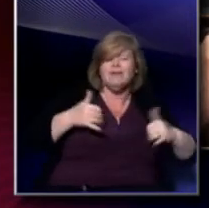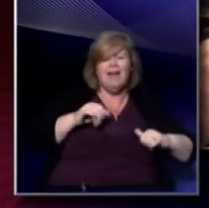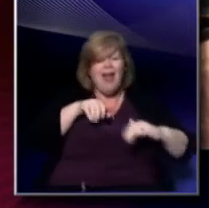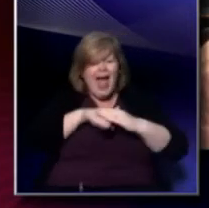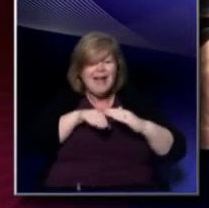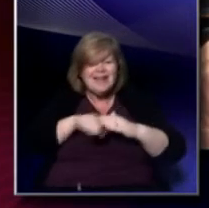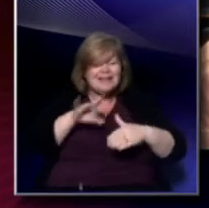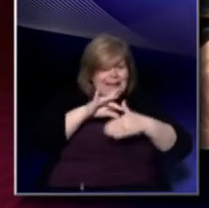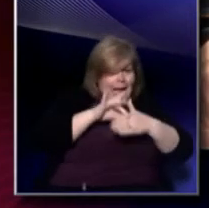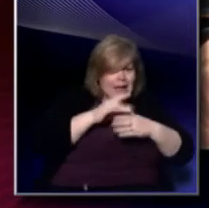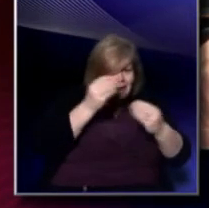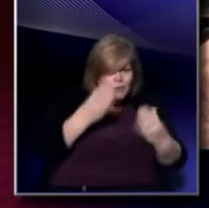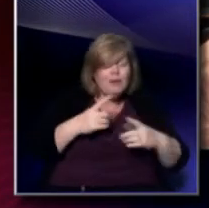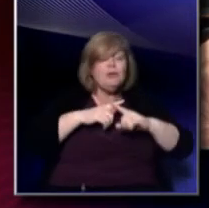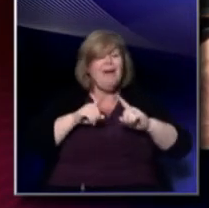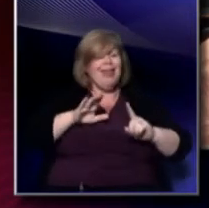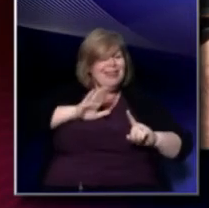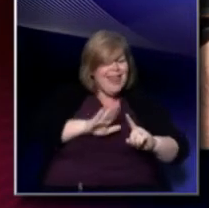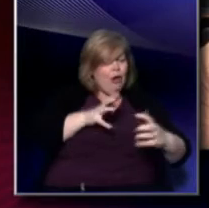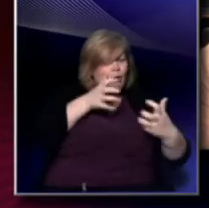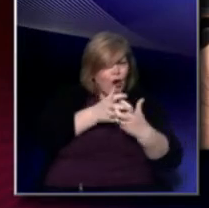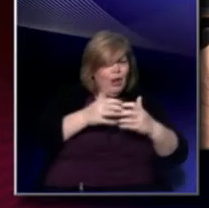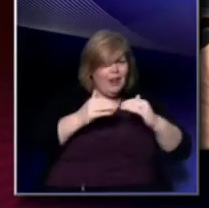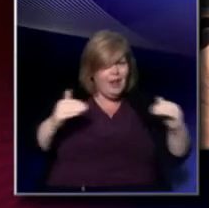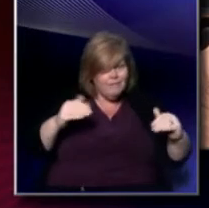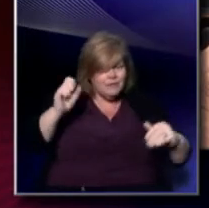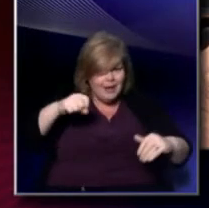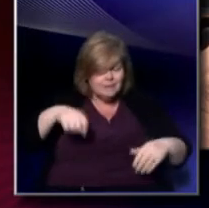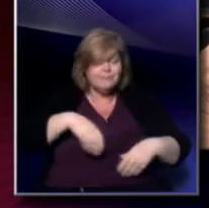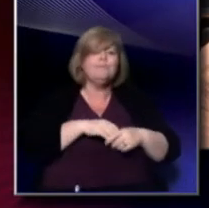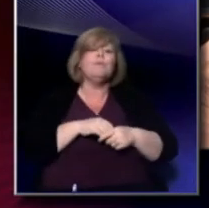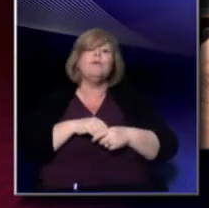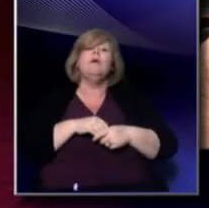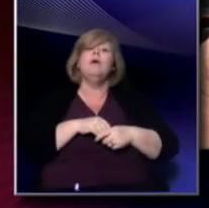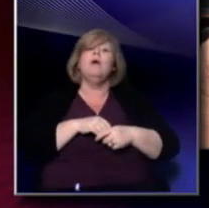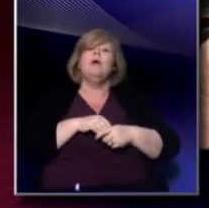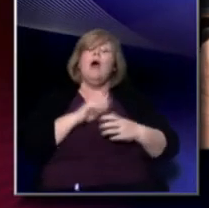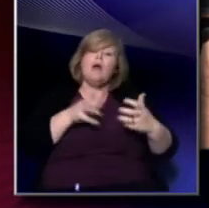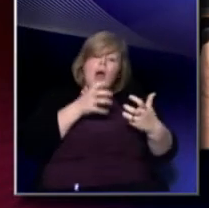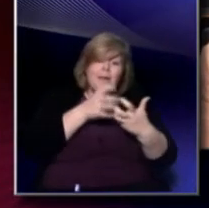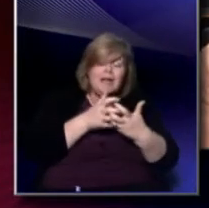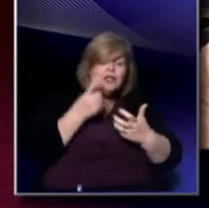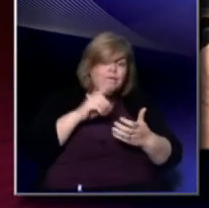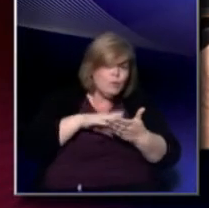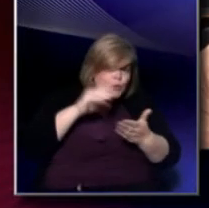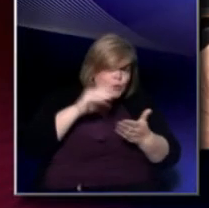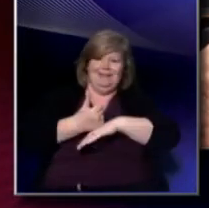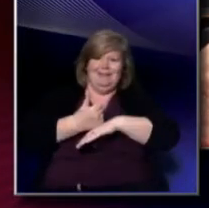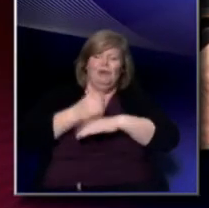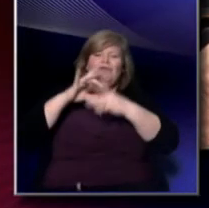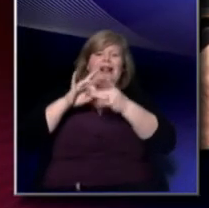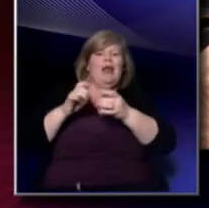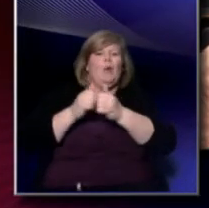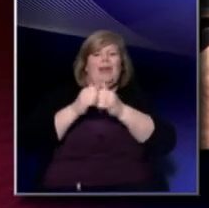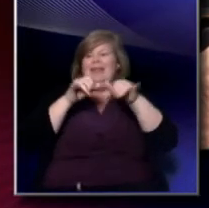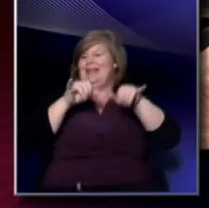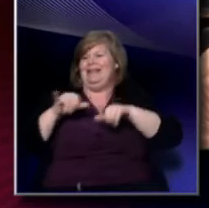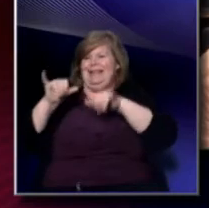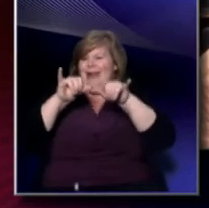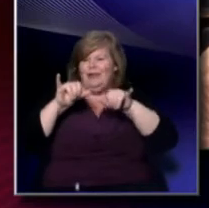level. When it comes to making accommodations for students who are blind or for students who are deaf, for this grant,